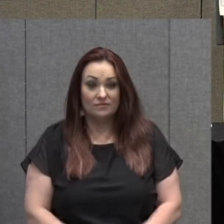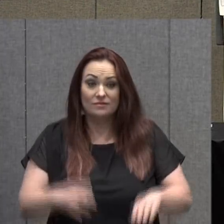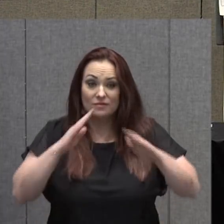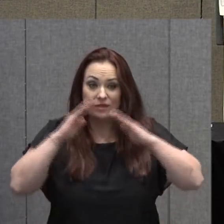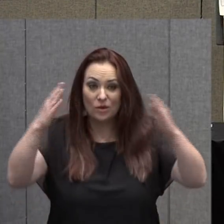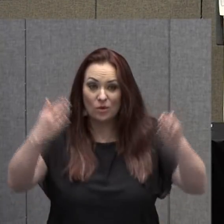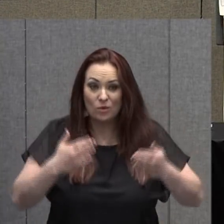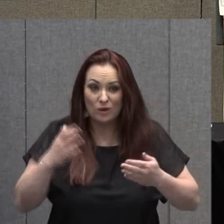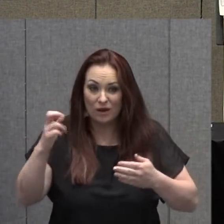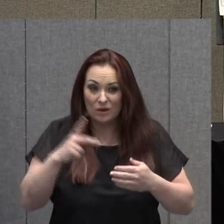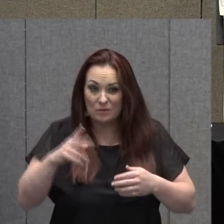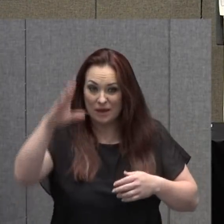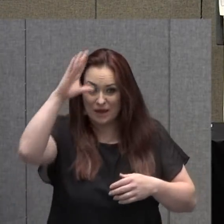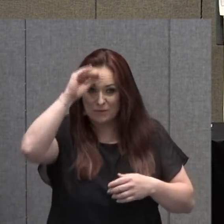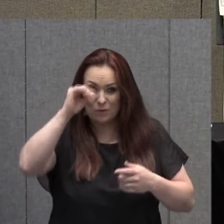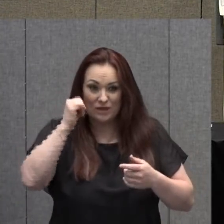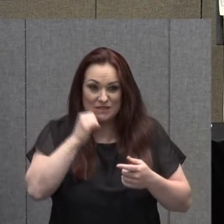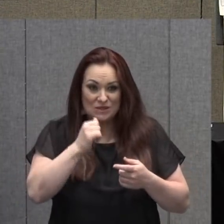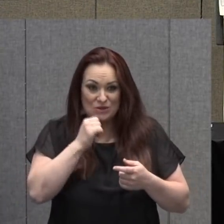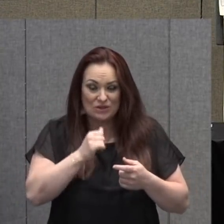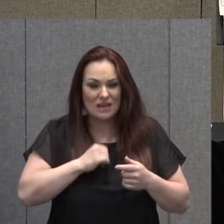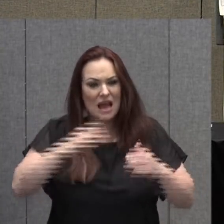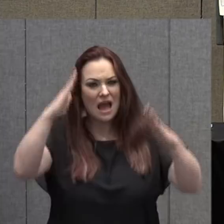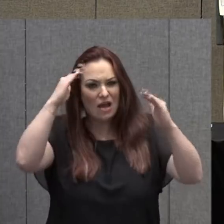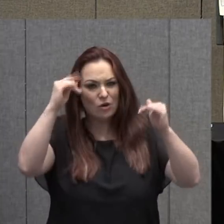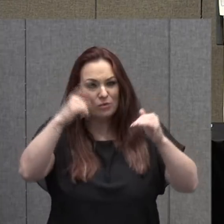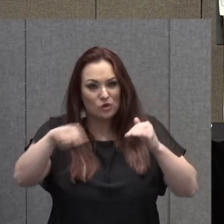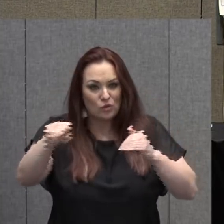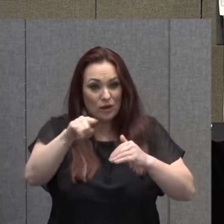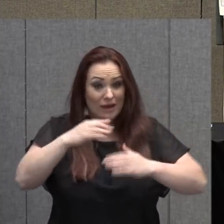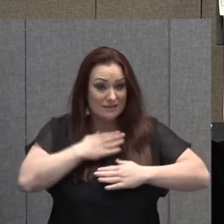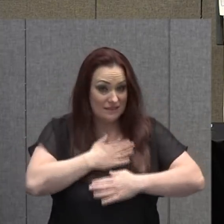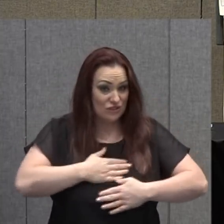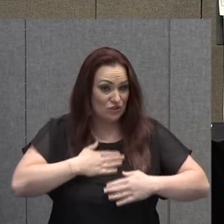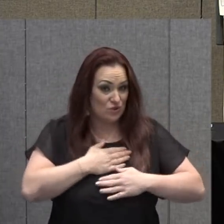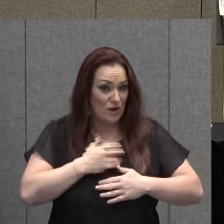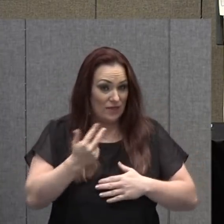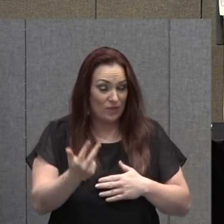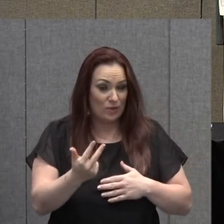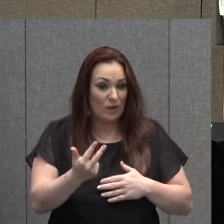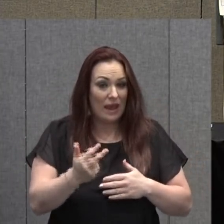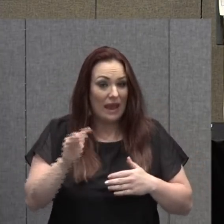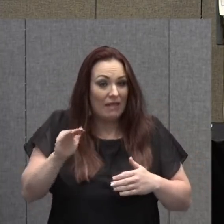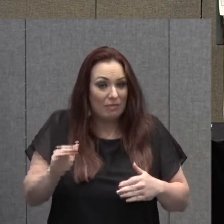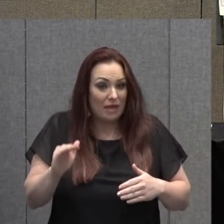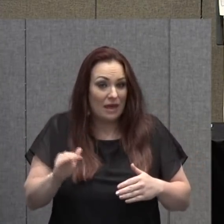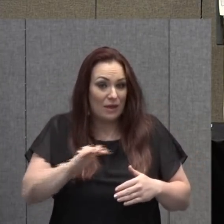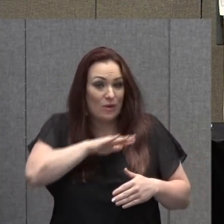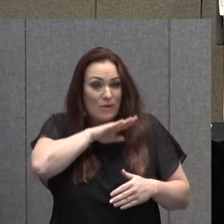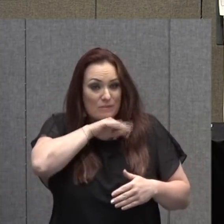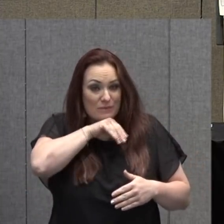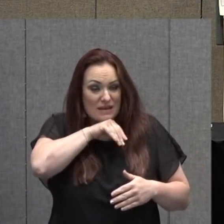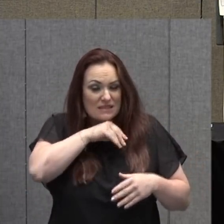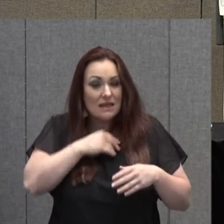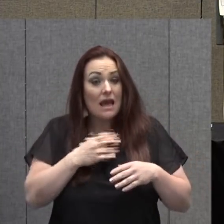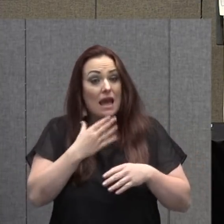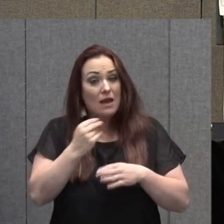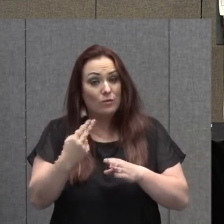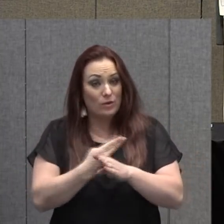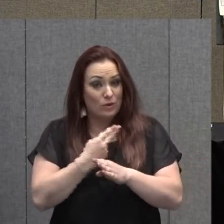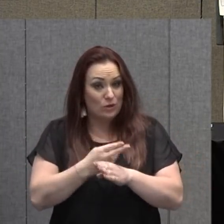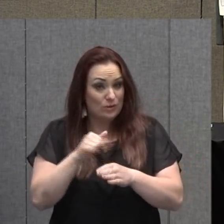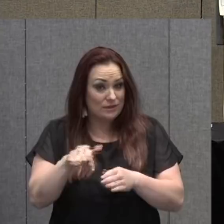Welcome back, boys and girls. I hope you guys enjoyed The Three Little Pigs. So we're going to use this book to help